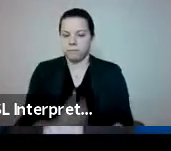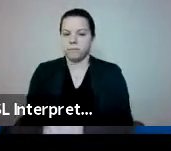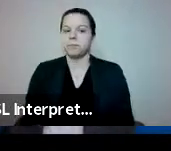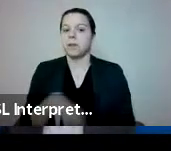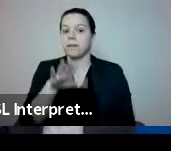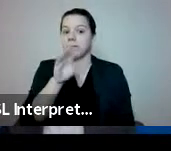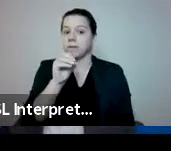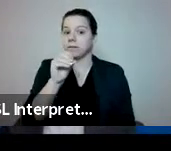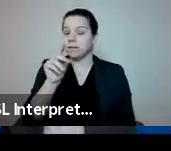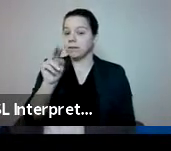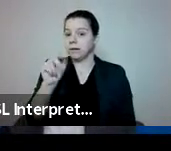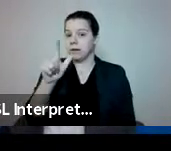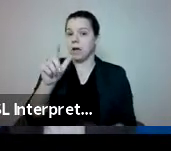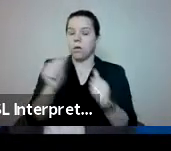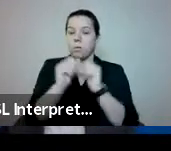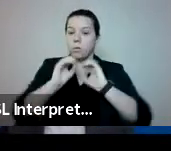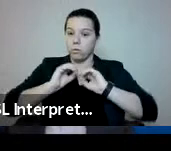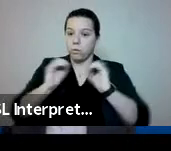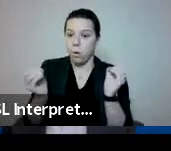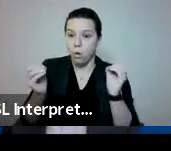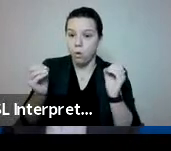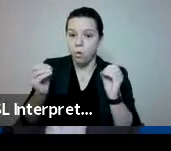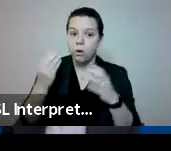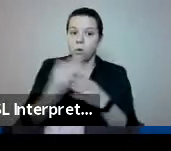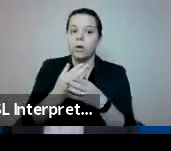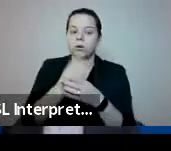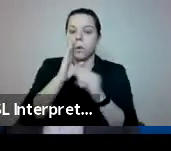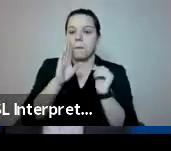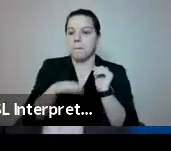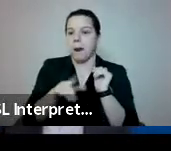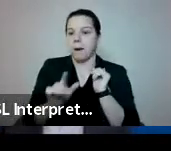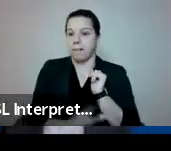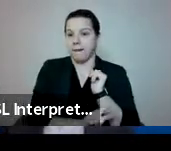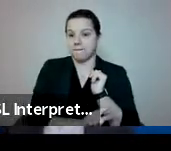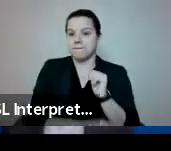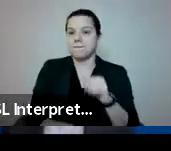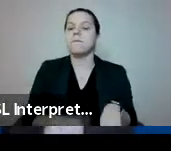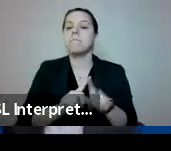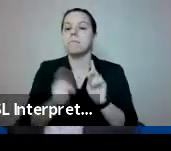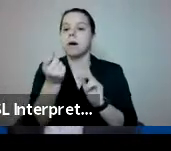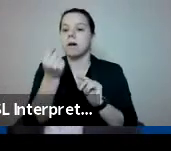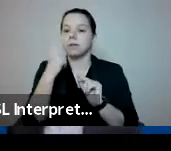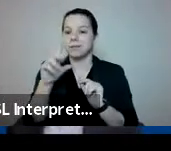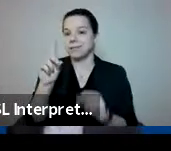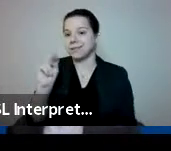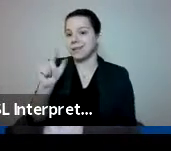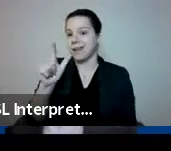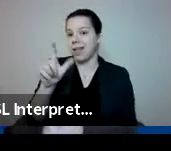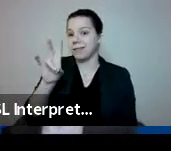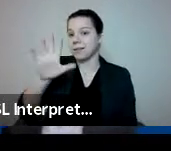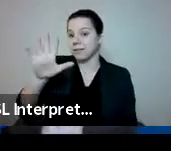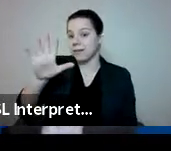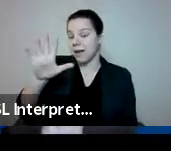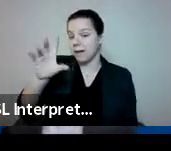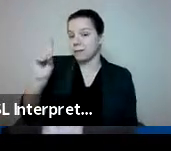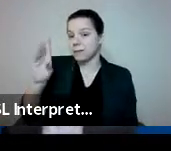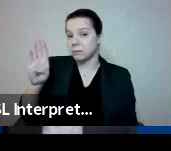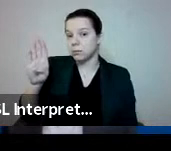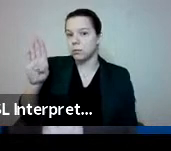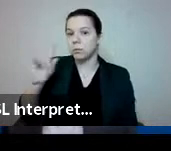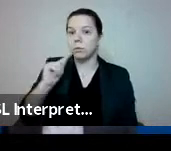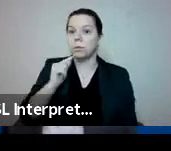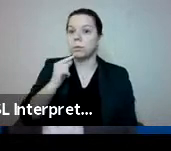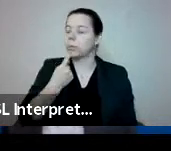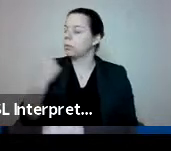with no annoyance would be plotted in the bottom left corner, while a respondent with a DNL of 75 decibels who is extremely